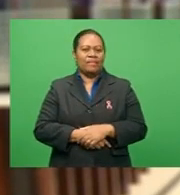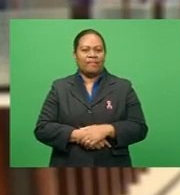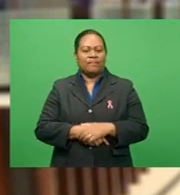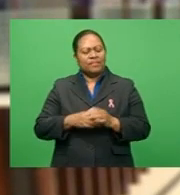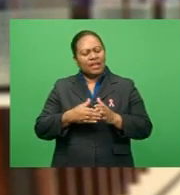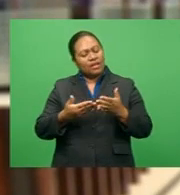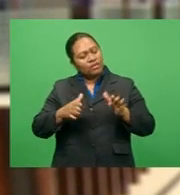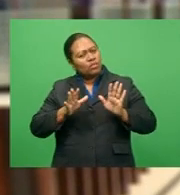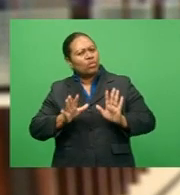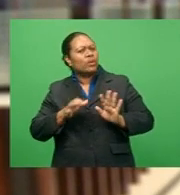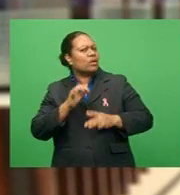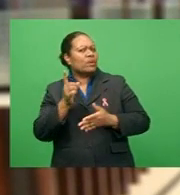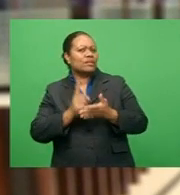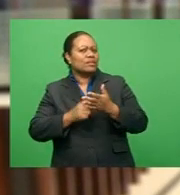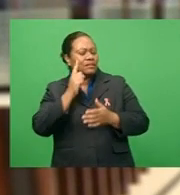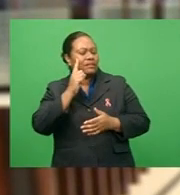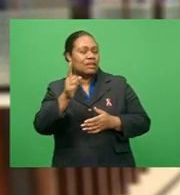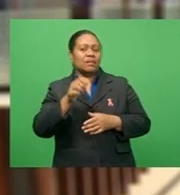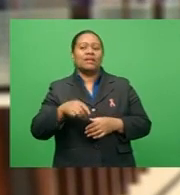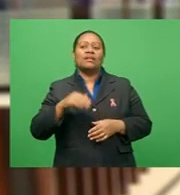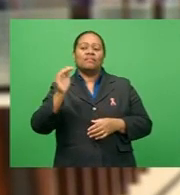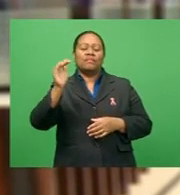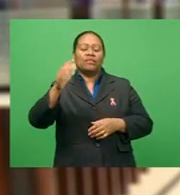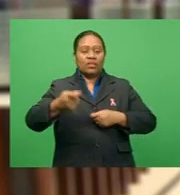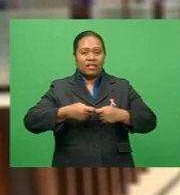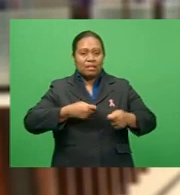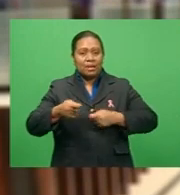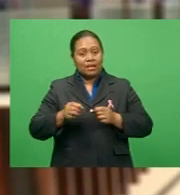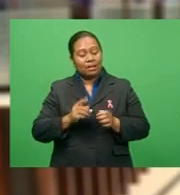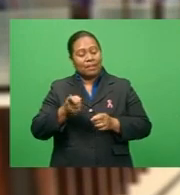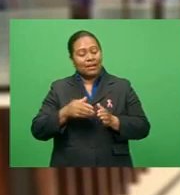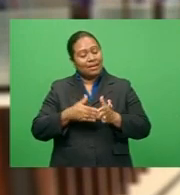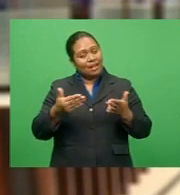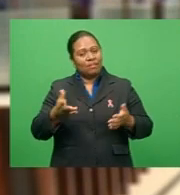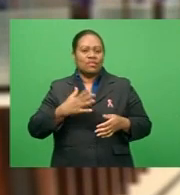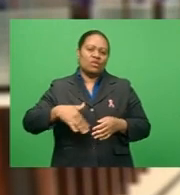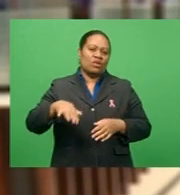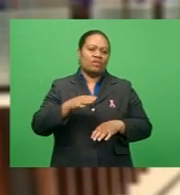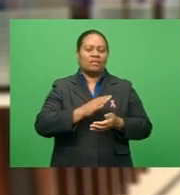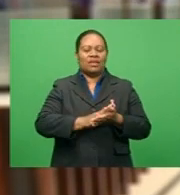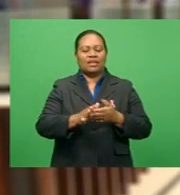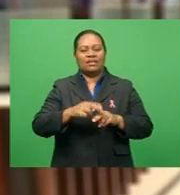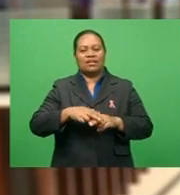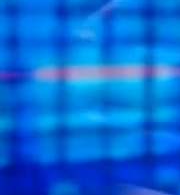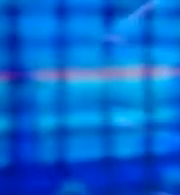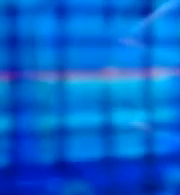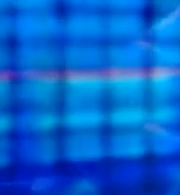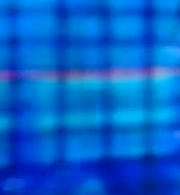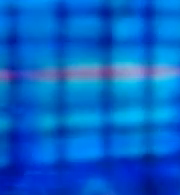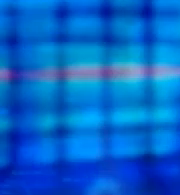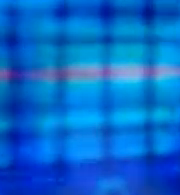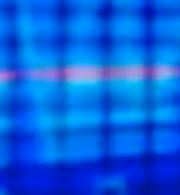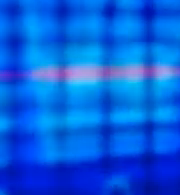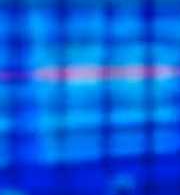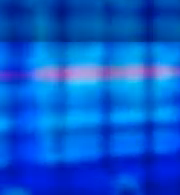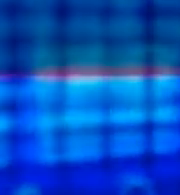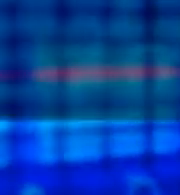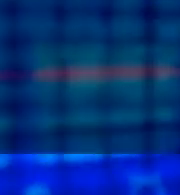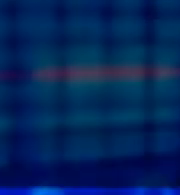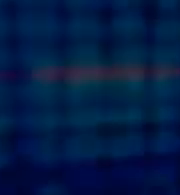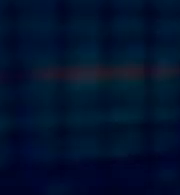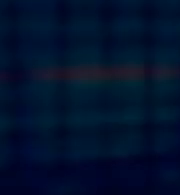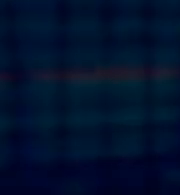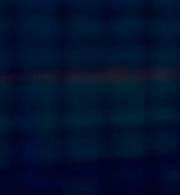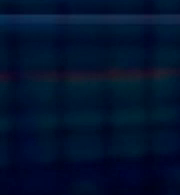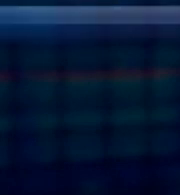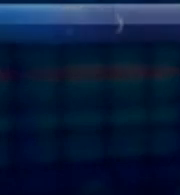to wait and see how these set the tone for the market, but for now, that's all from your HFC Bank. Vinaka. Here today's local exchange